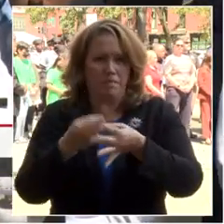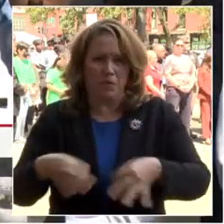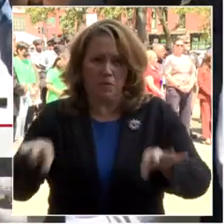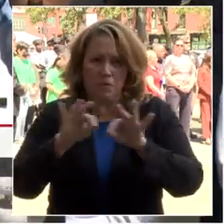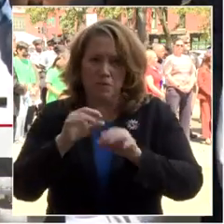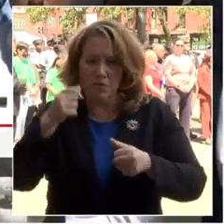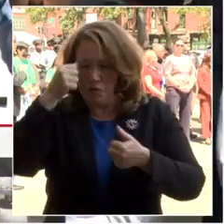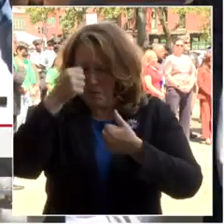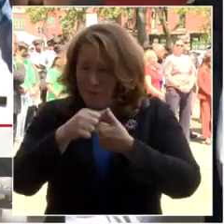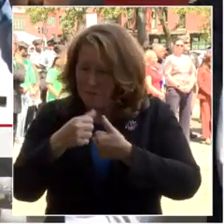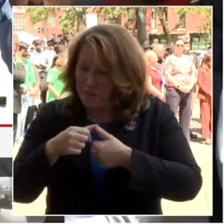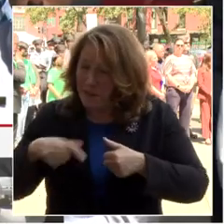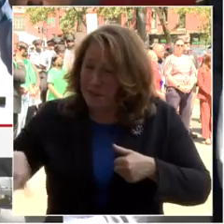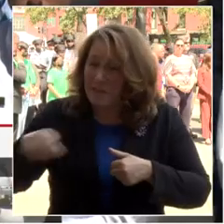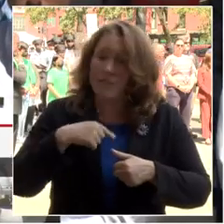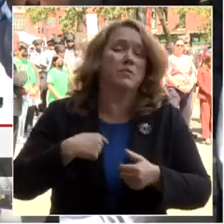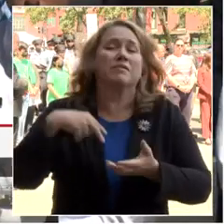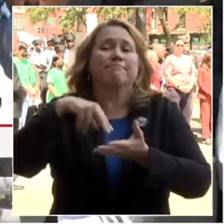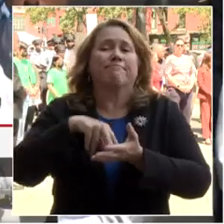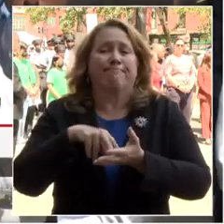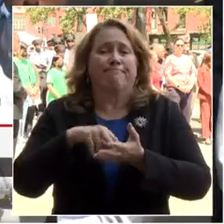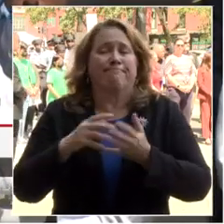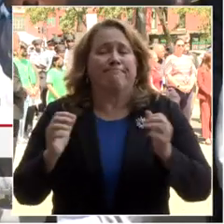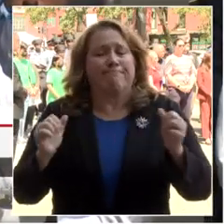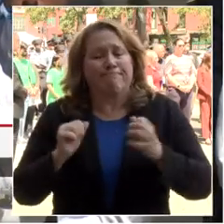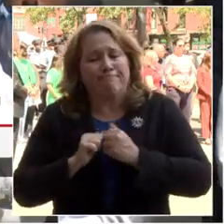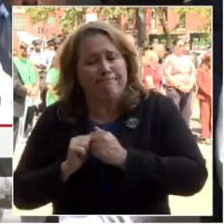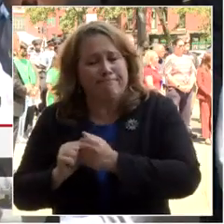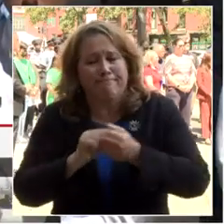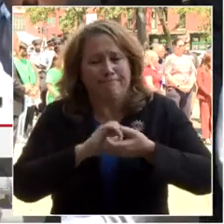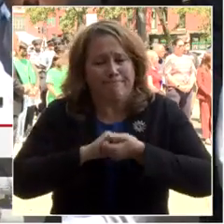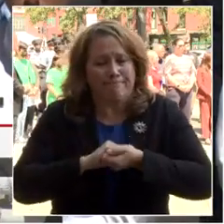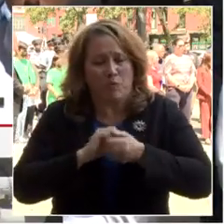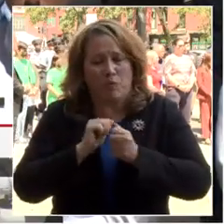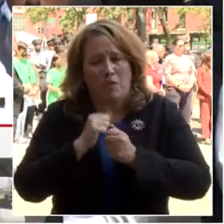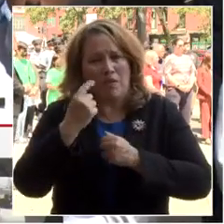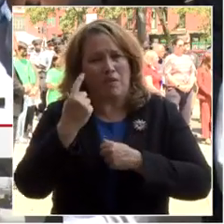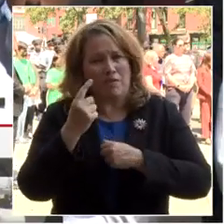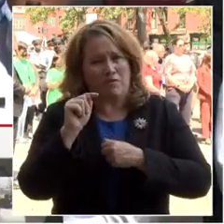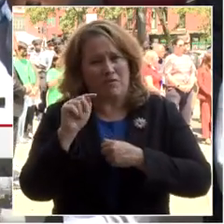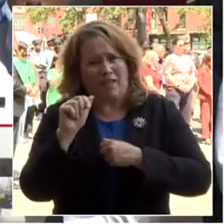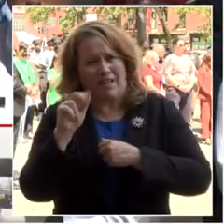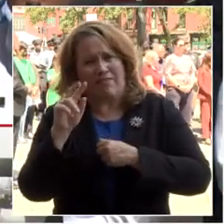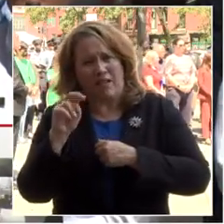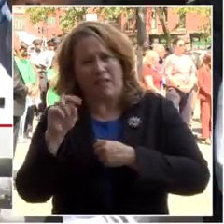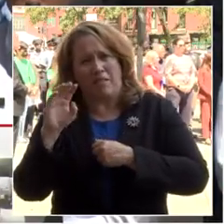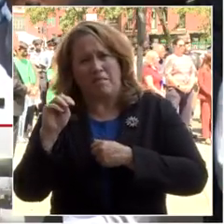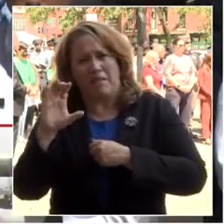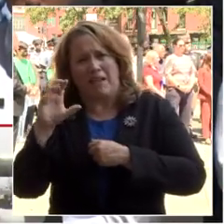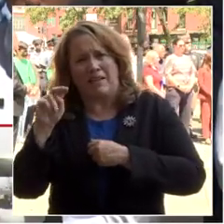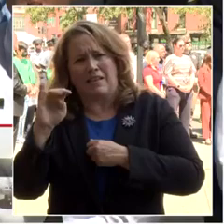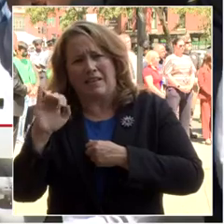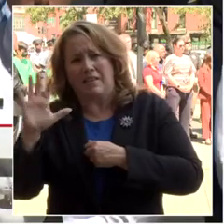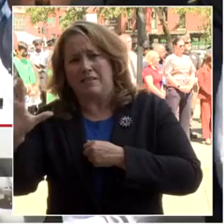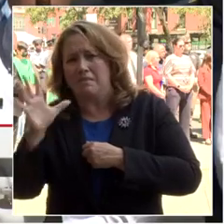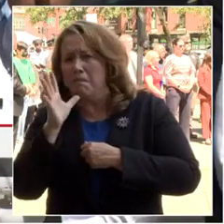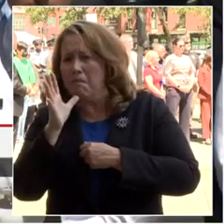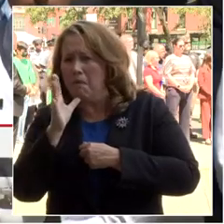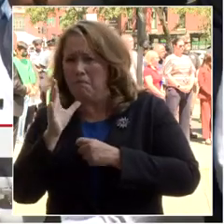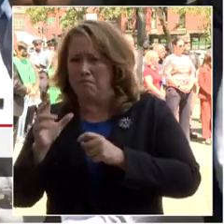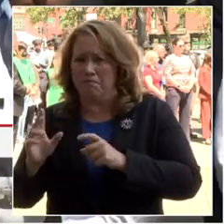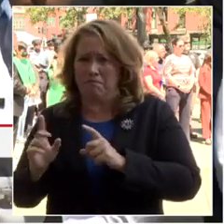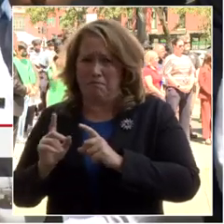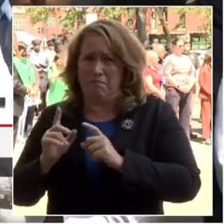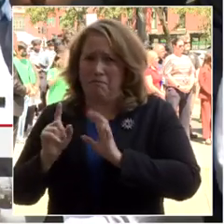together a few weeks ago with Davon McNeil's mom. And you will remember that this was a